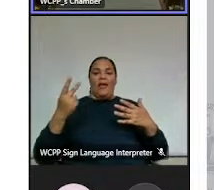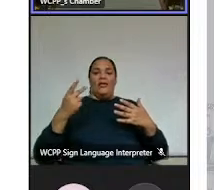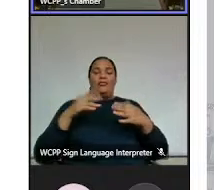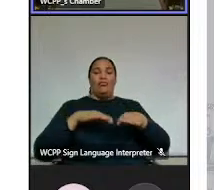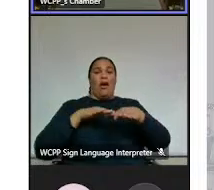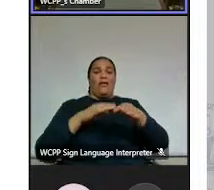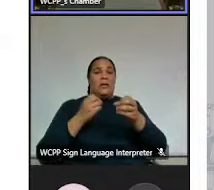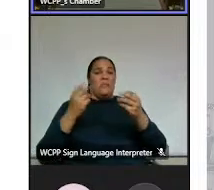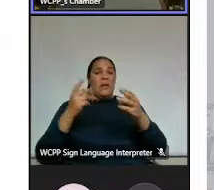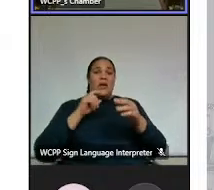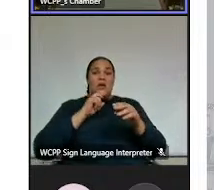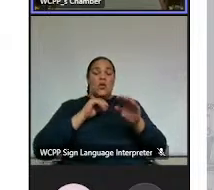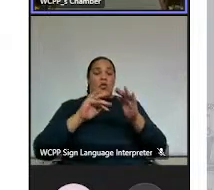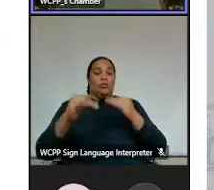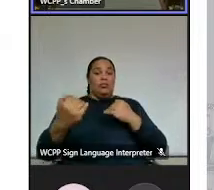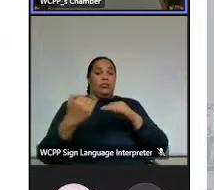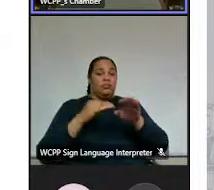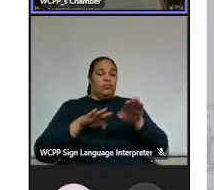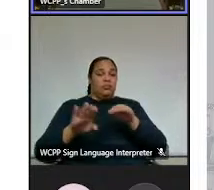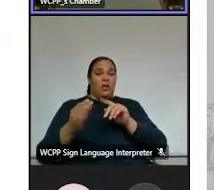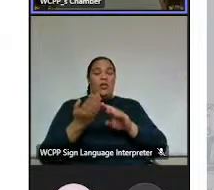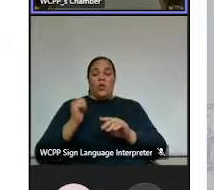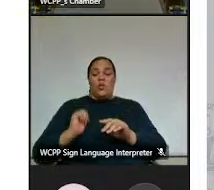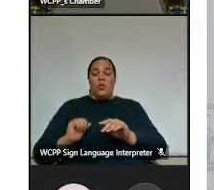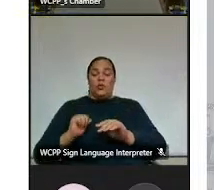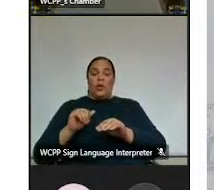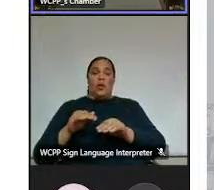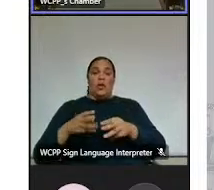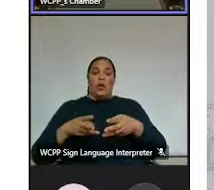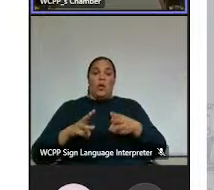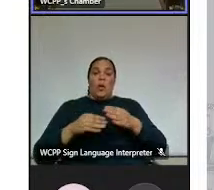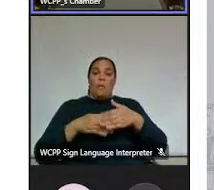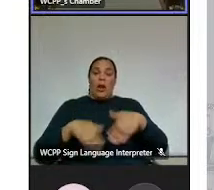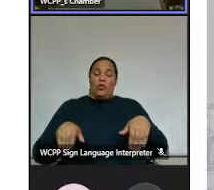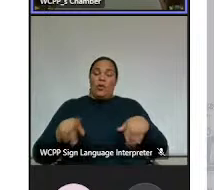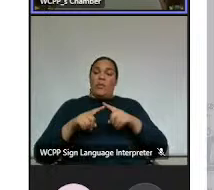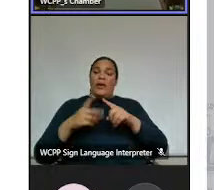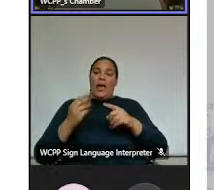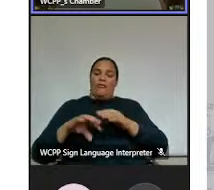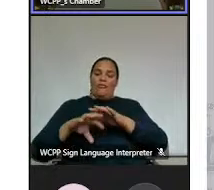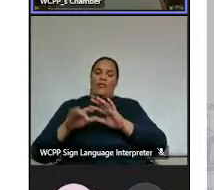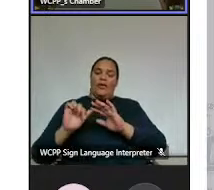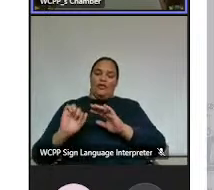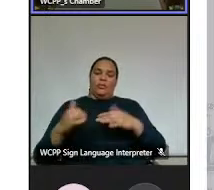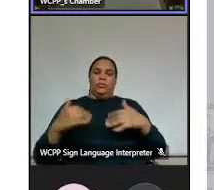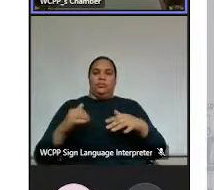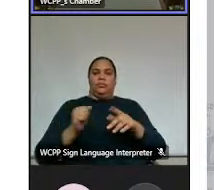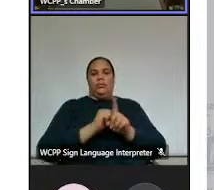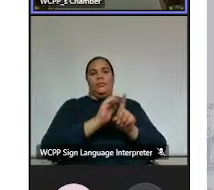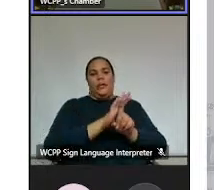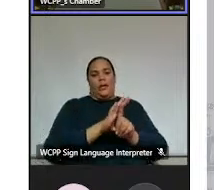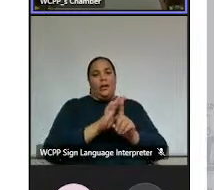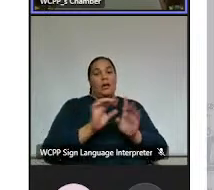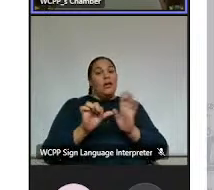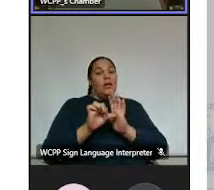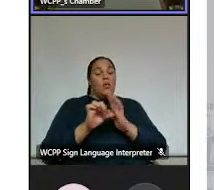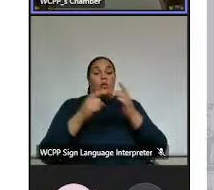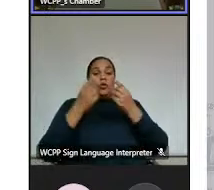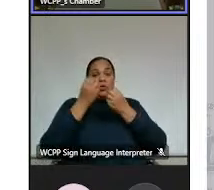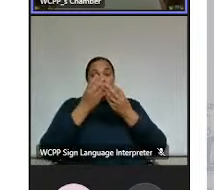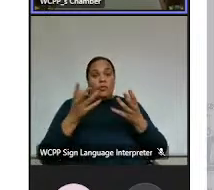traffic through municipal boundaries, and therefore they have some provincial significance. Important to mention